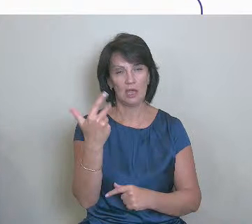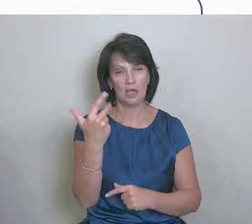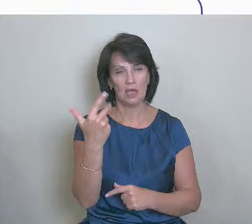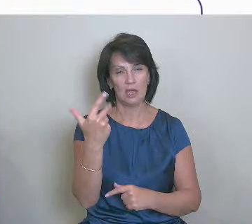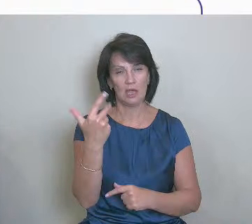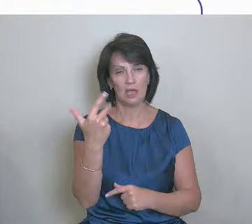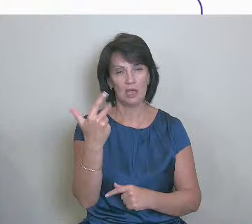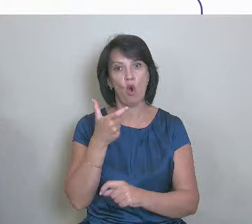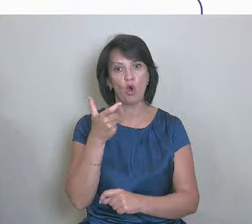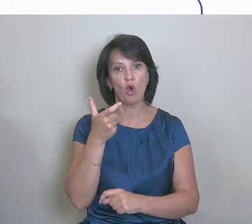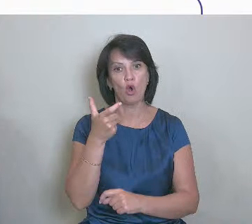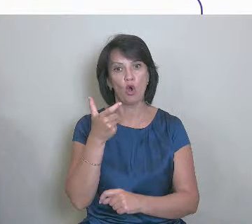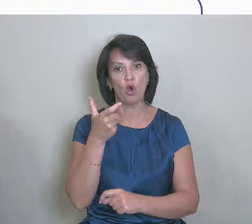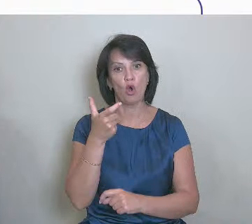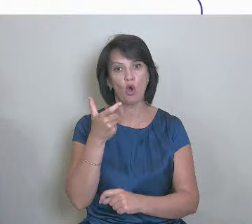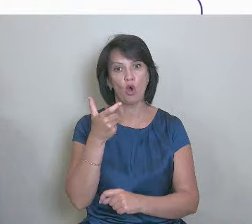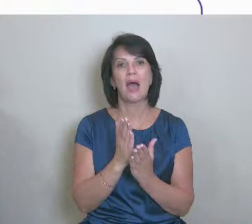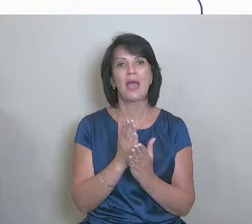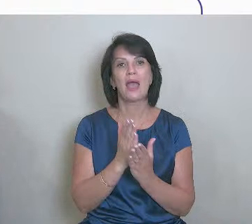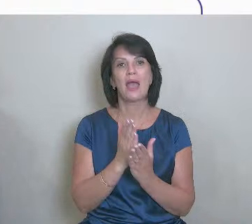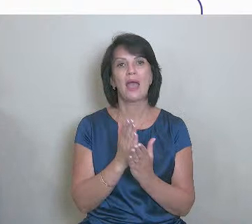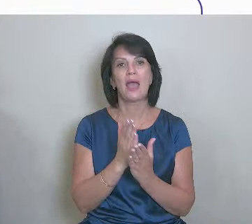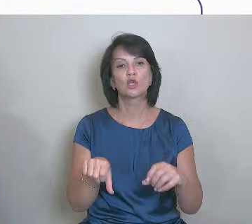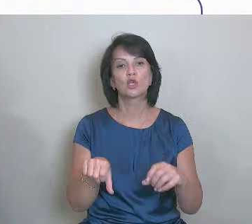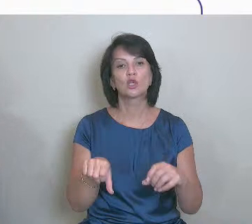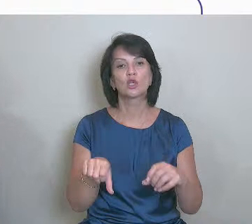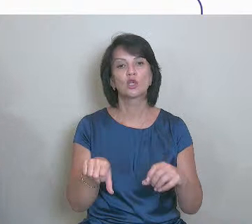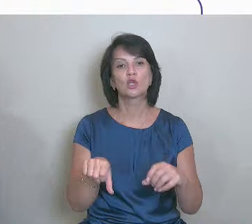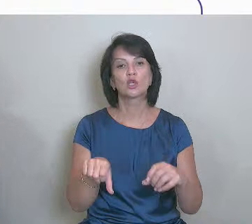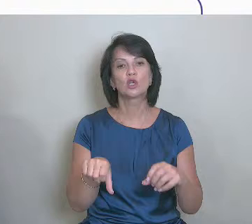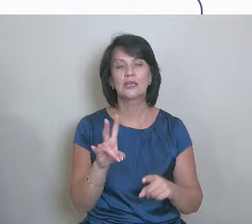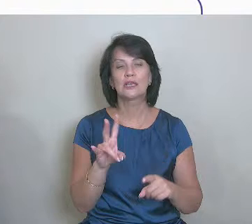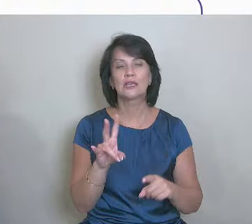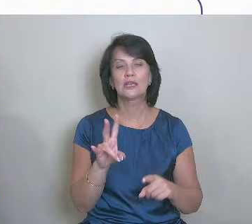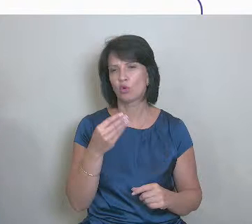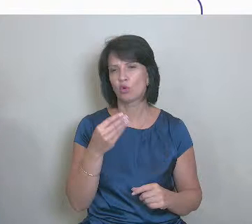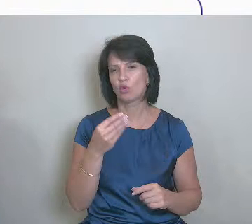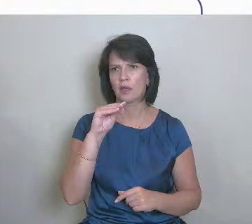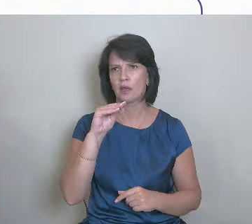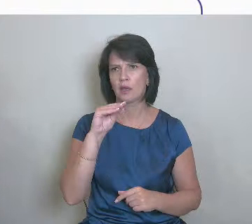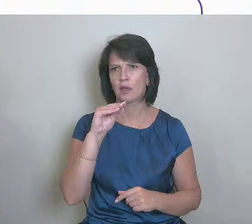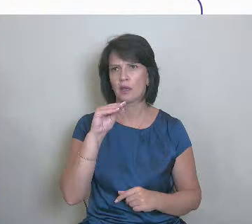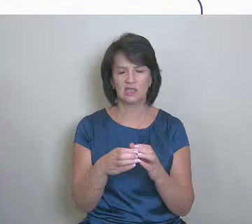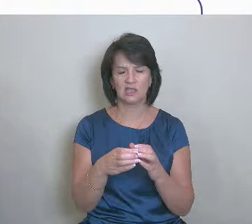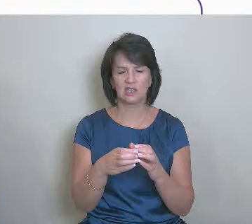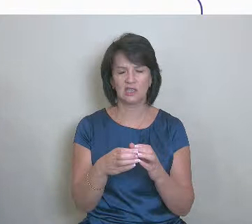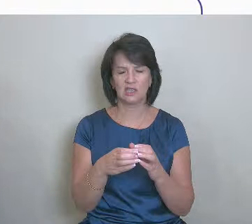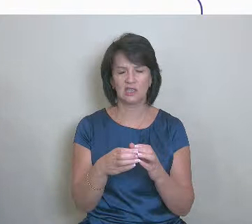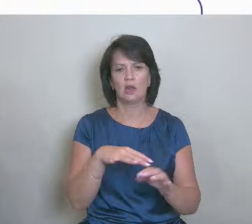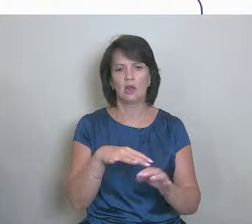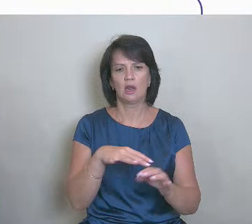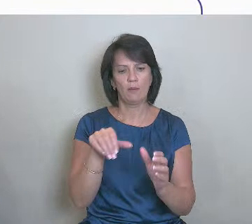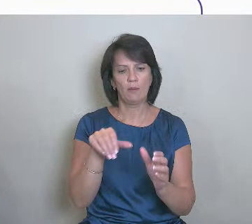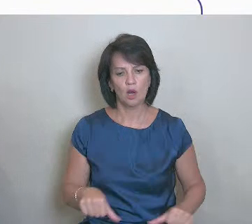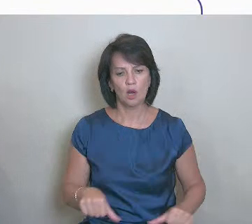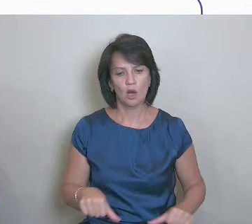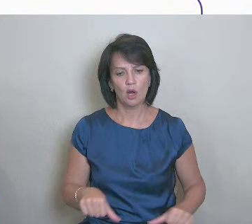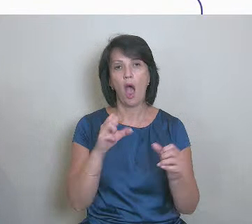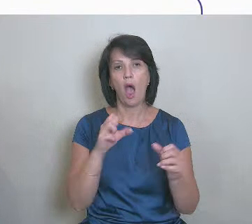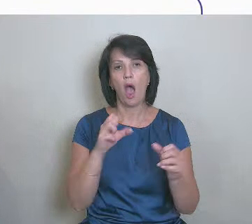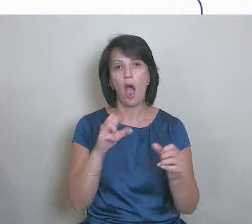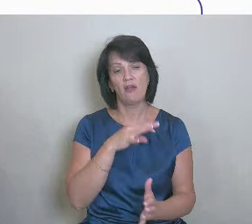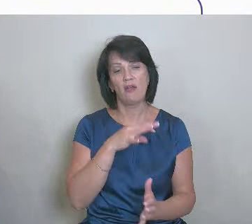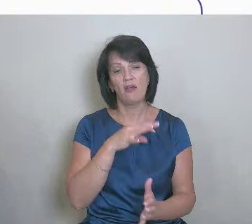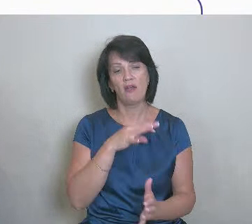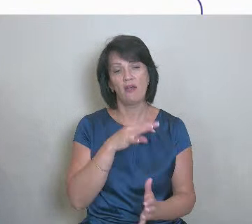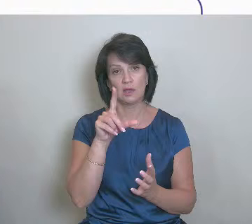so many submissions, and we have an opportunity to form a good territorial election